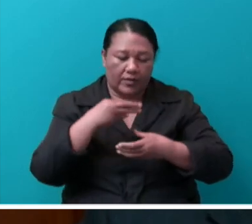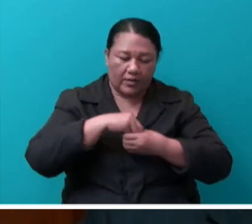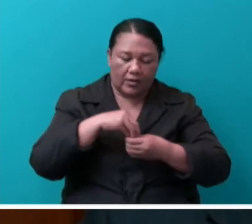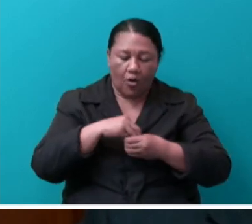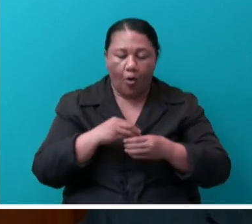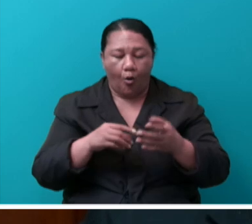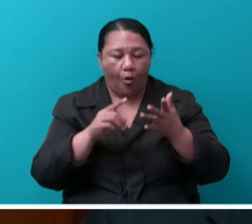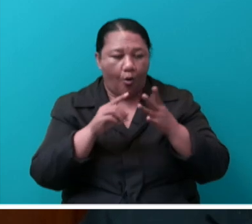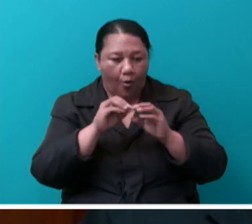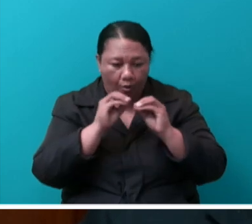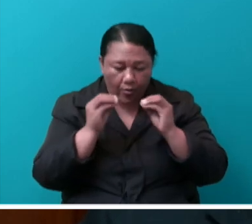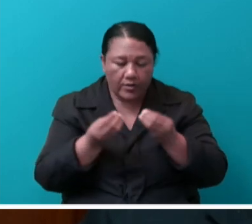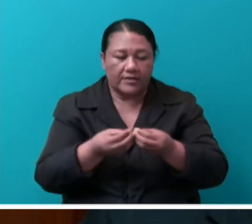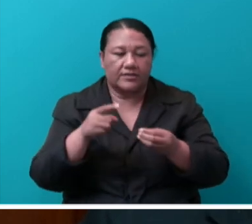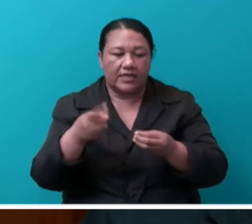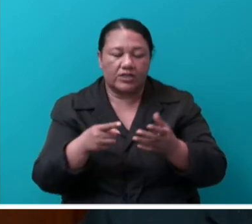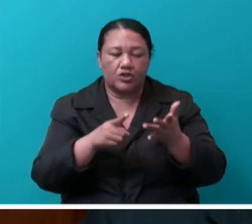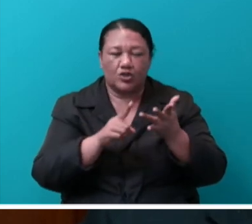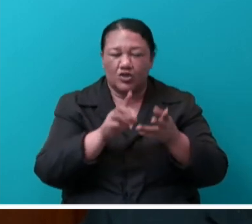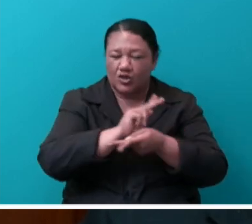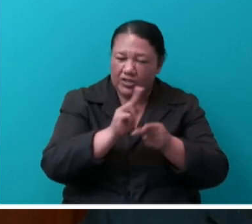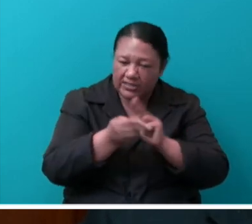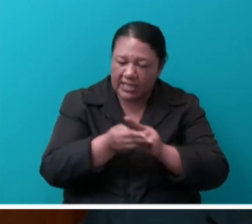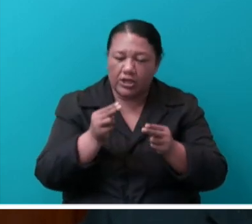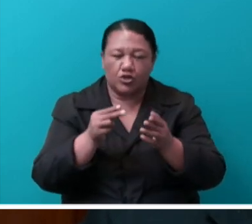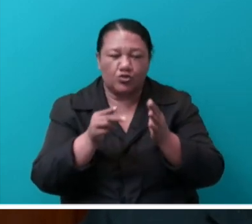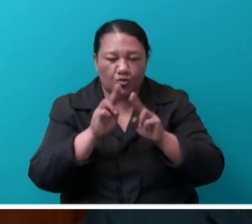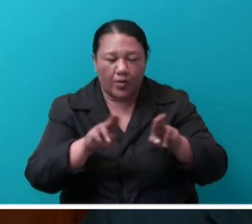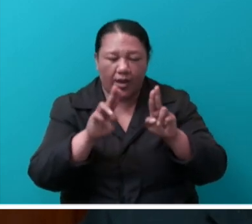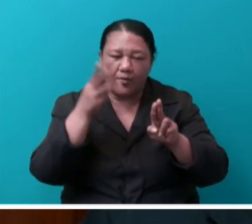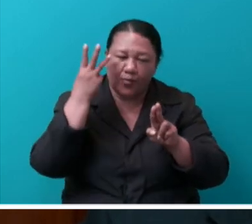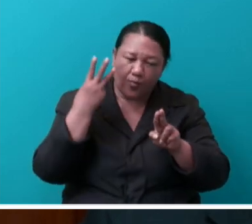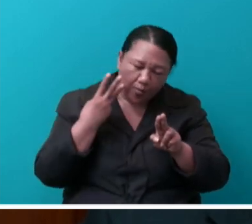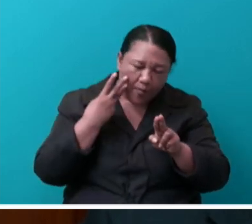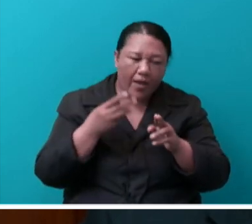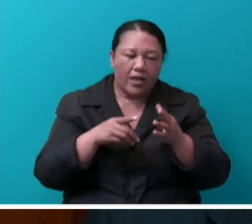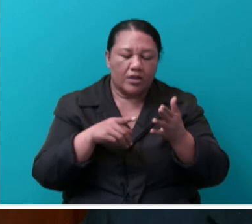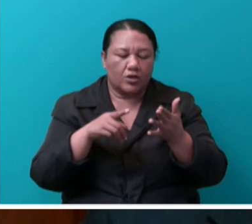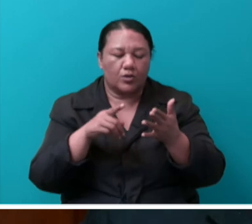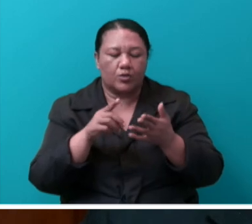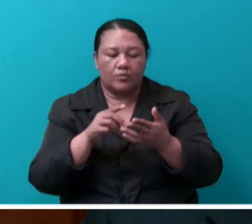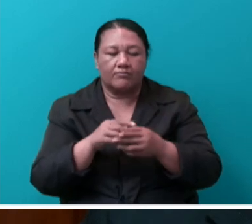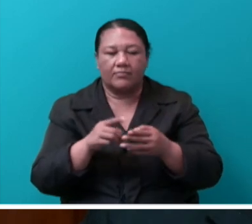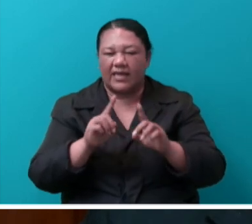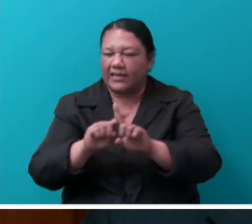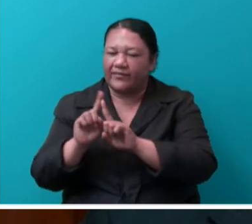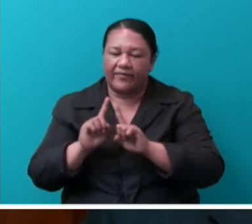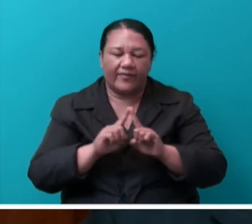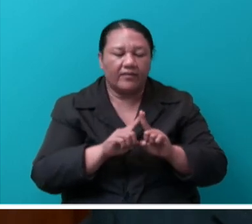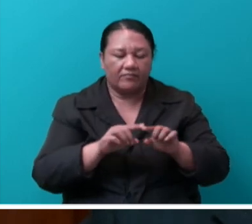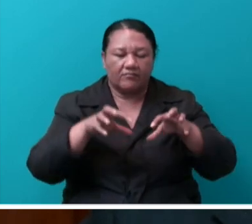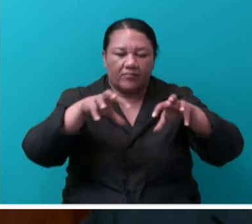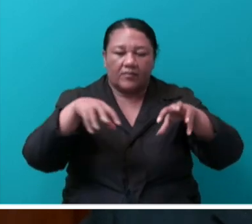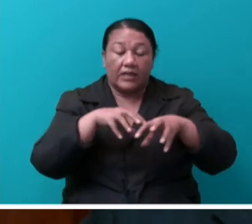UNICEF, UNESCAP, UN Women, and Women Deliver. Honorable Speaker, Fiji at the